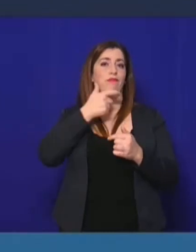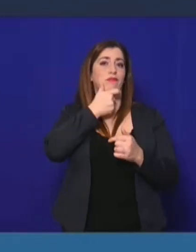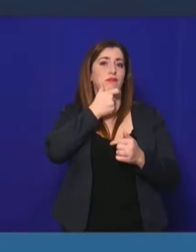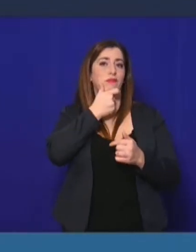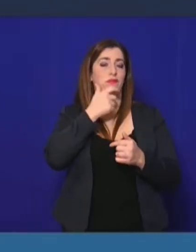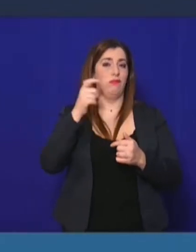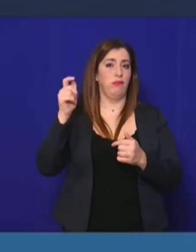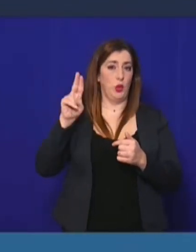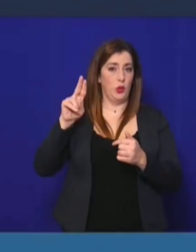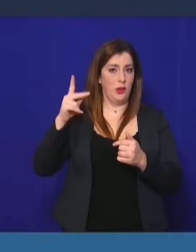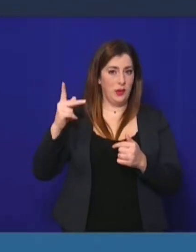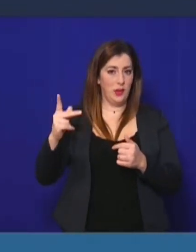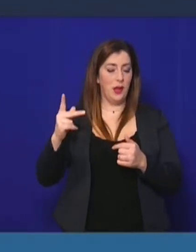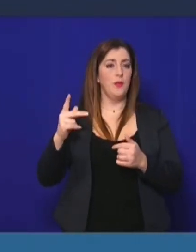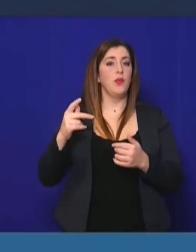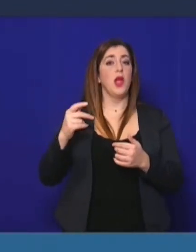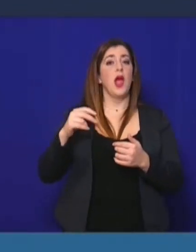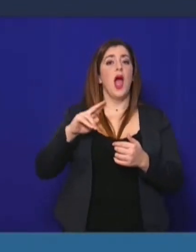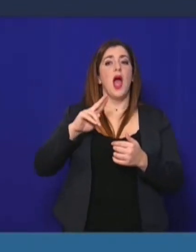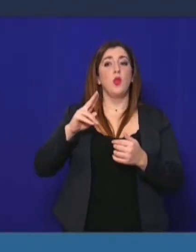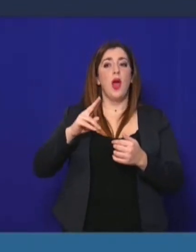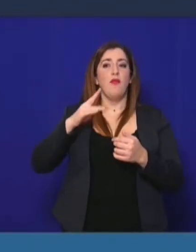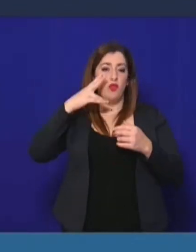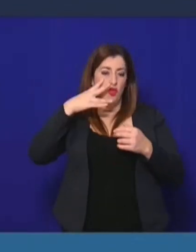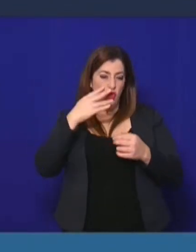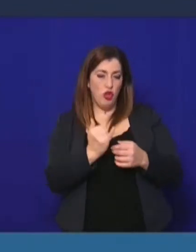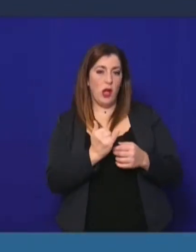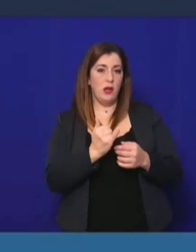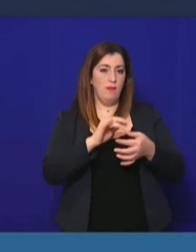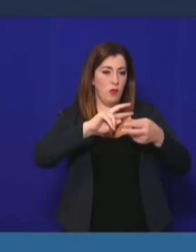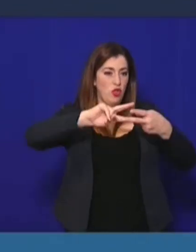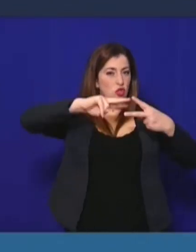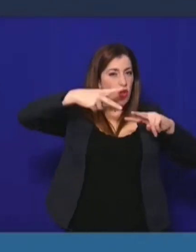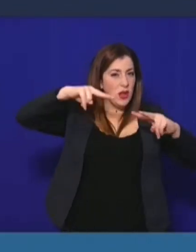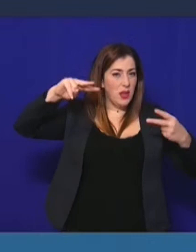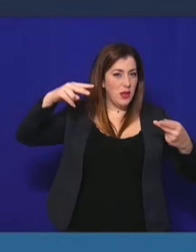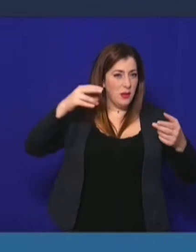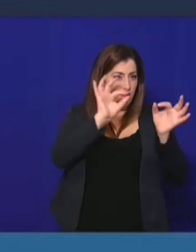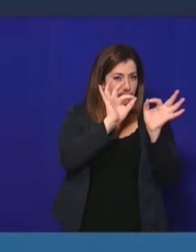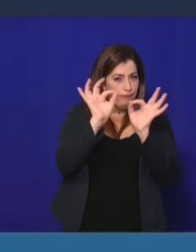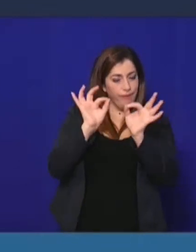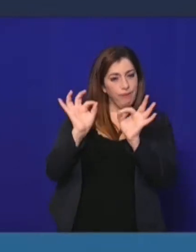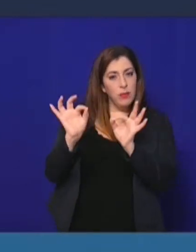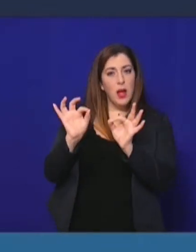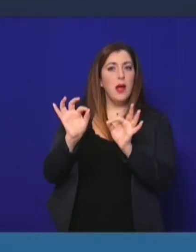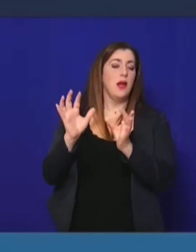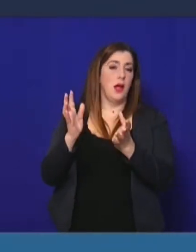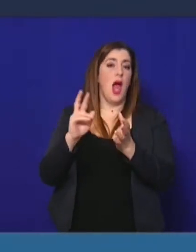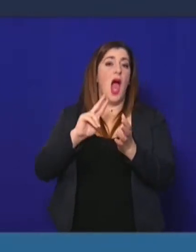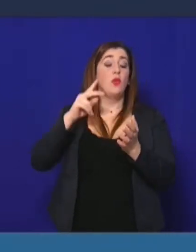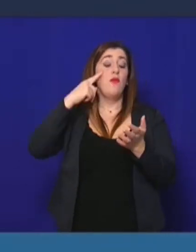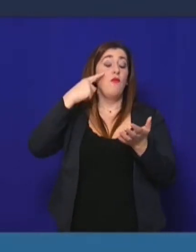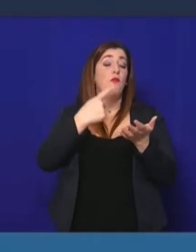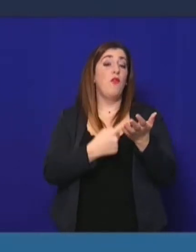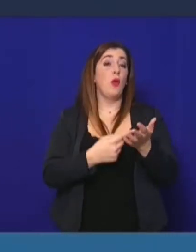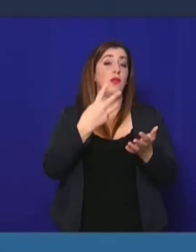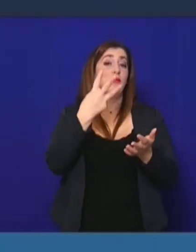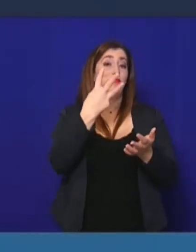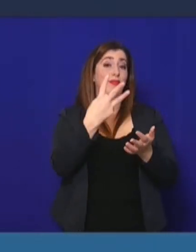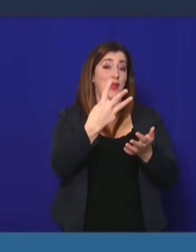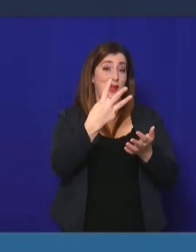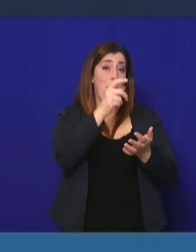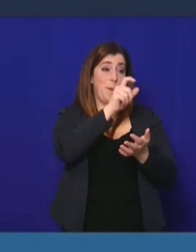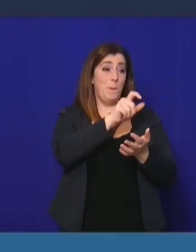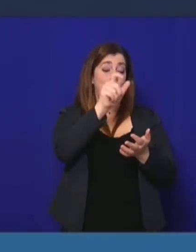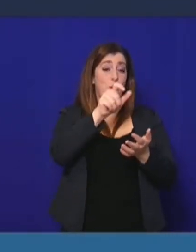increased our genetic sequencing of the positive cases, and we have identified 3 cases which are with the variant, which